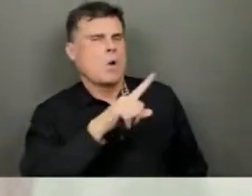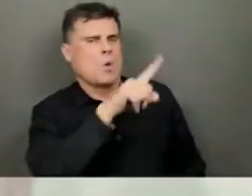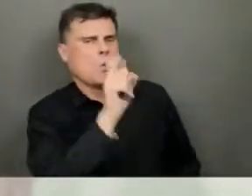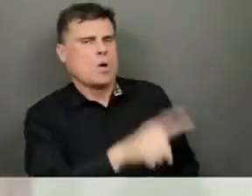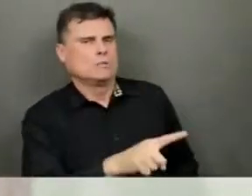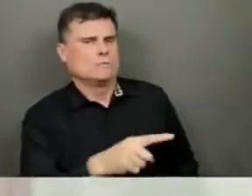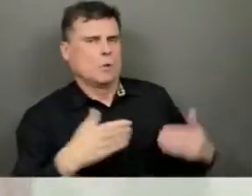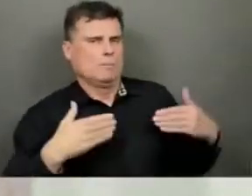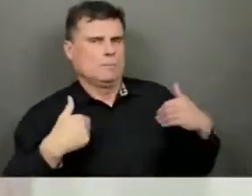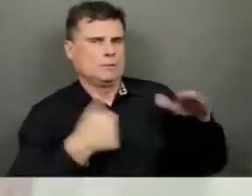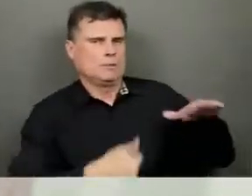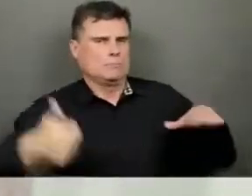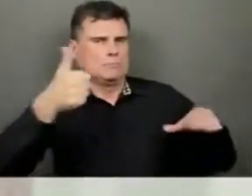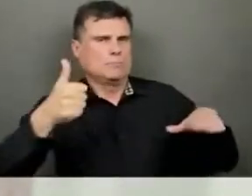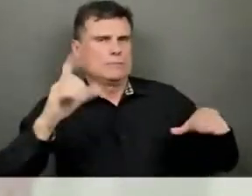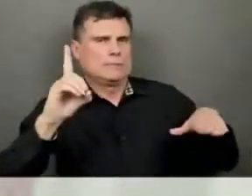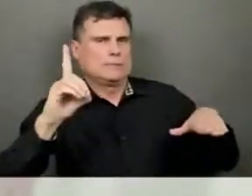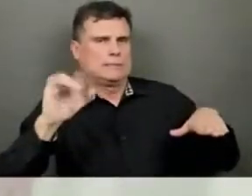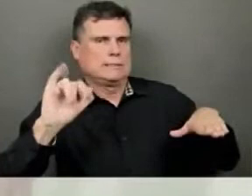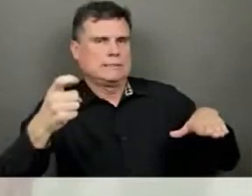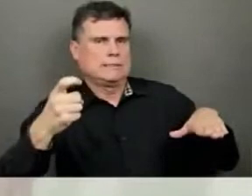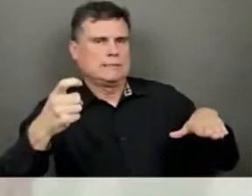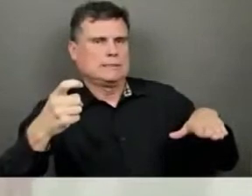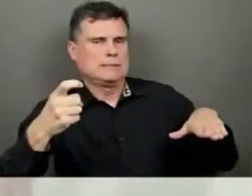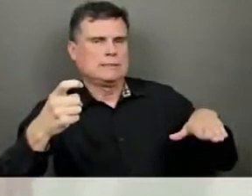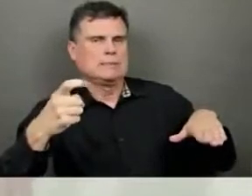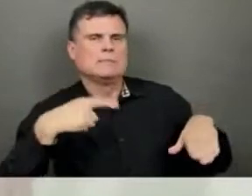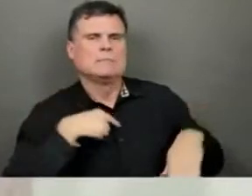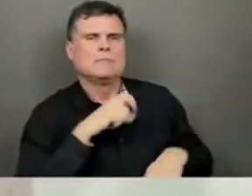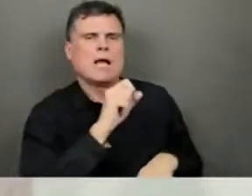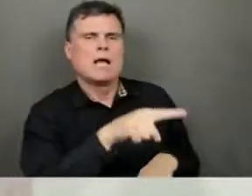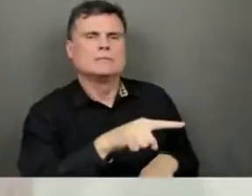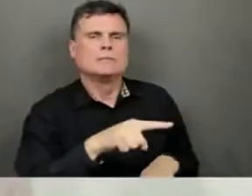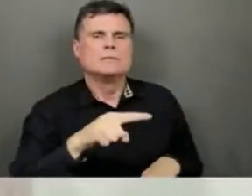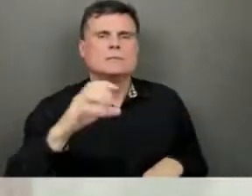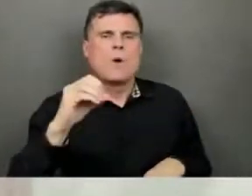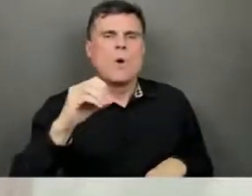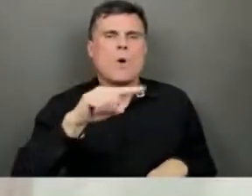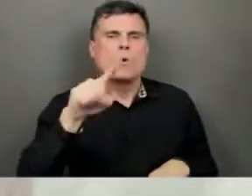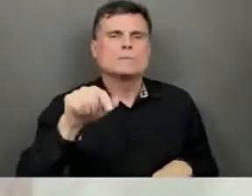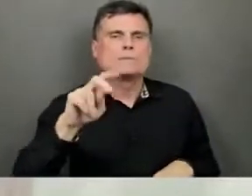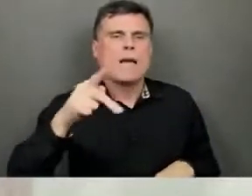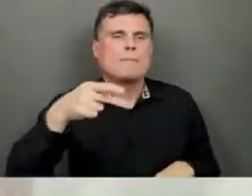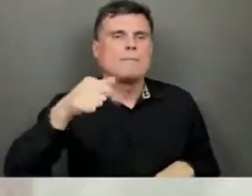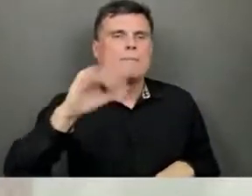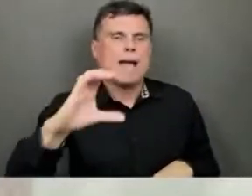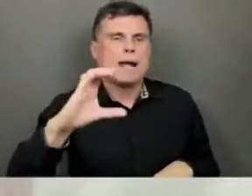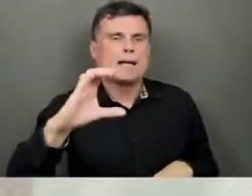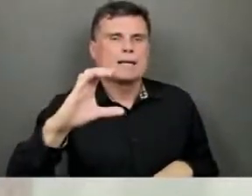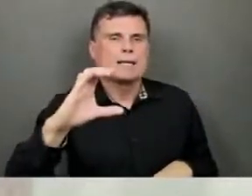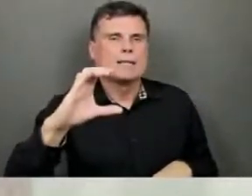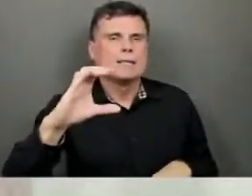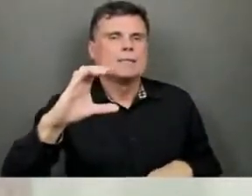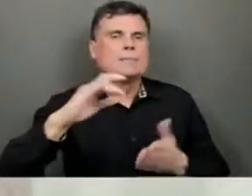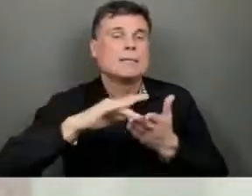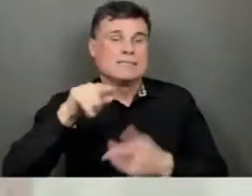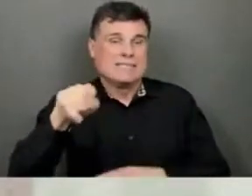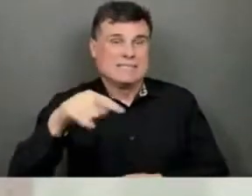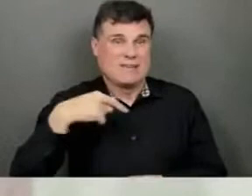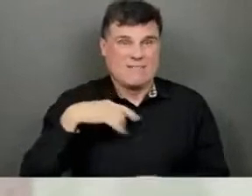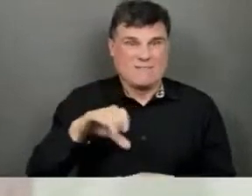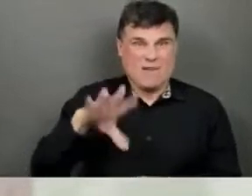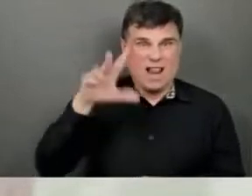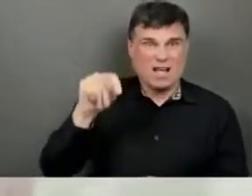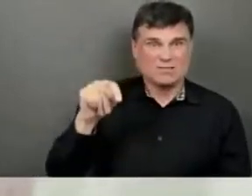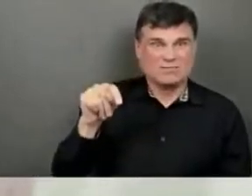Dix about the Ozempic medication. Back in January, we learned that British Columbia Health